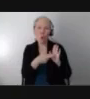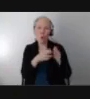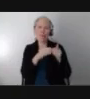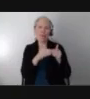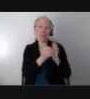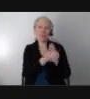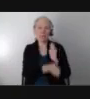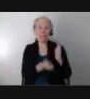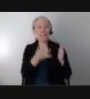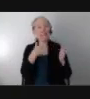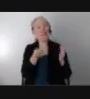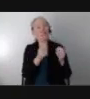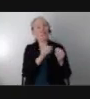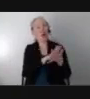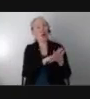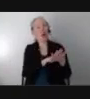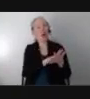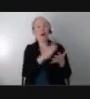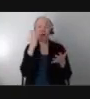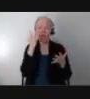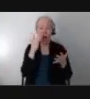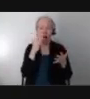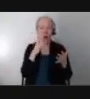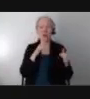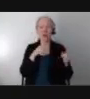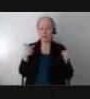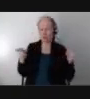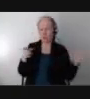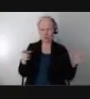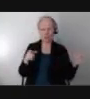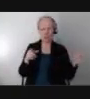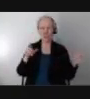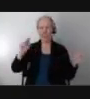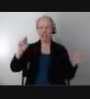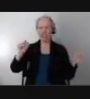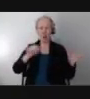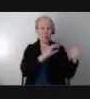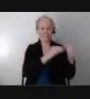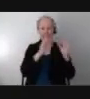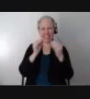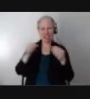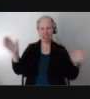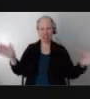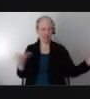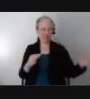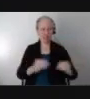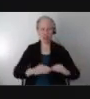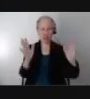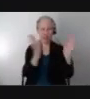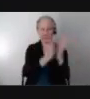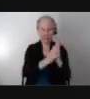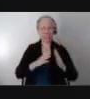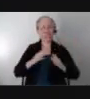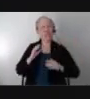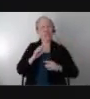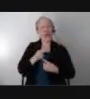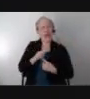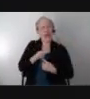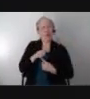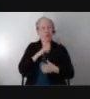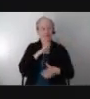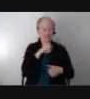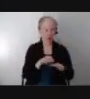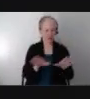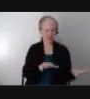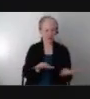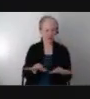skills are often about resolving conflict among different contingents within NASA. We're held accountable for getting things done, yet women are also